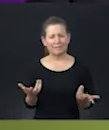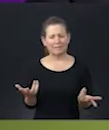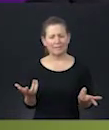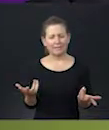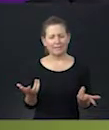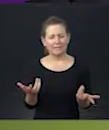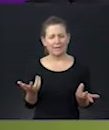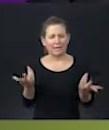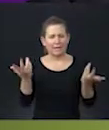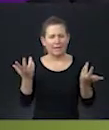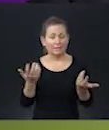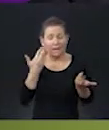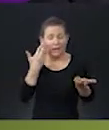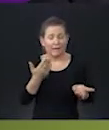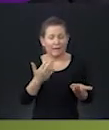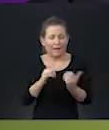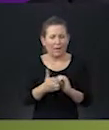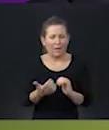stupid. I mean, come on.